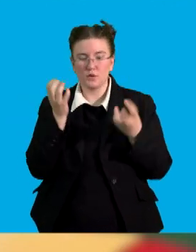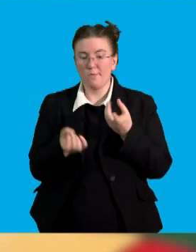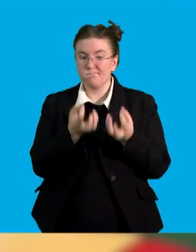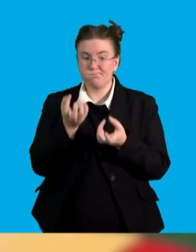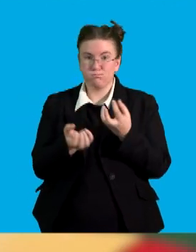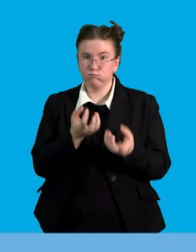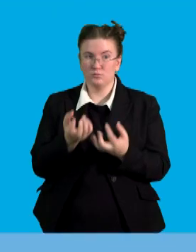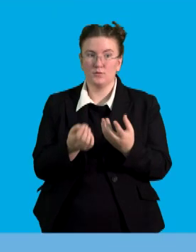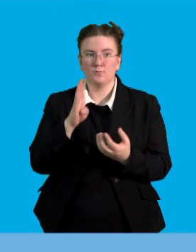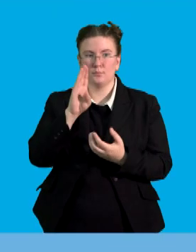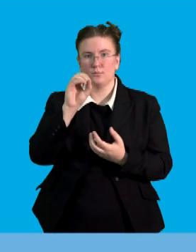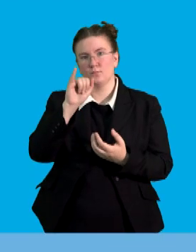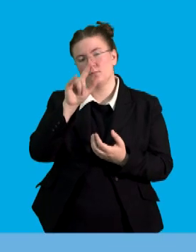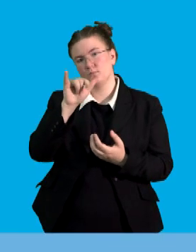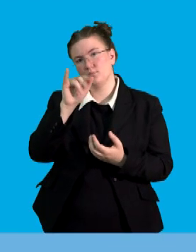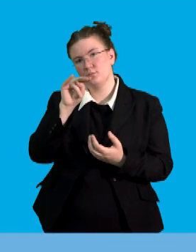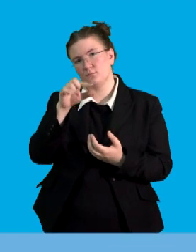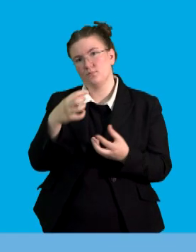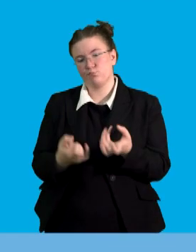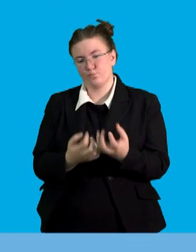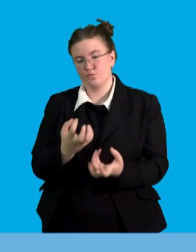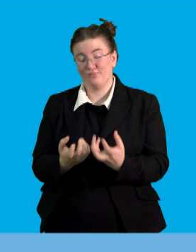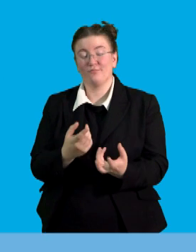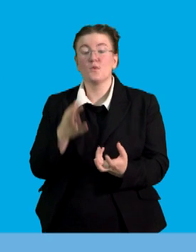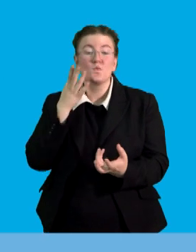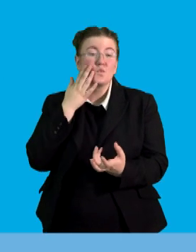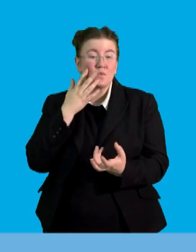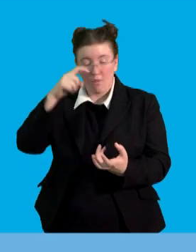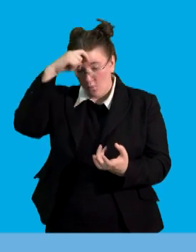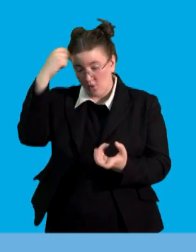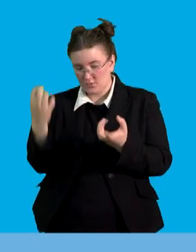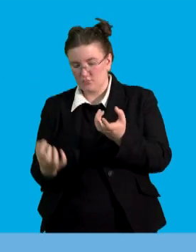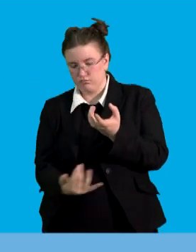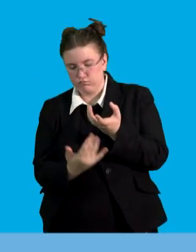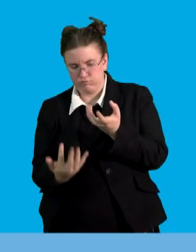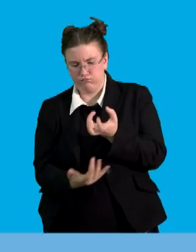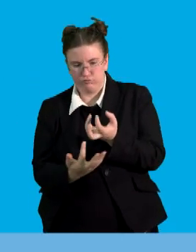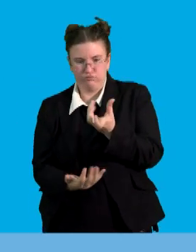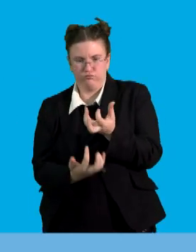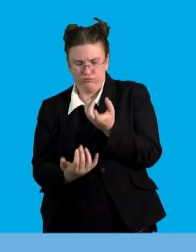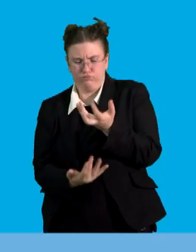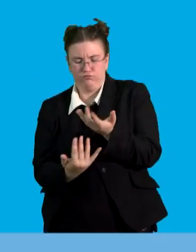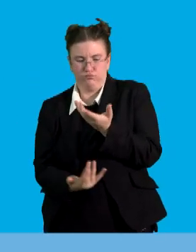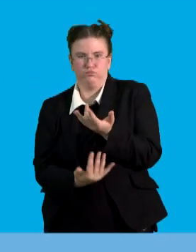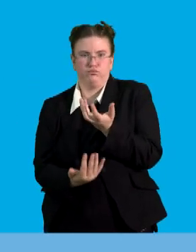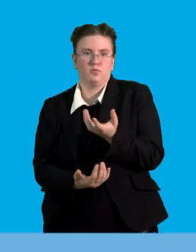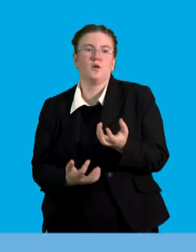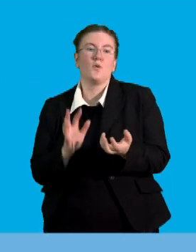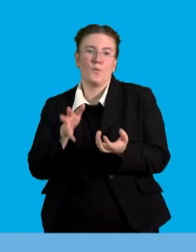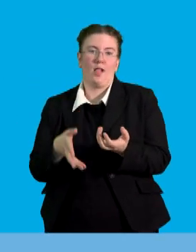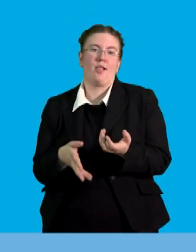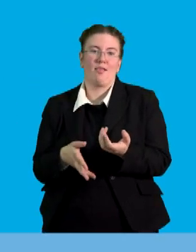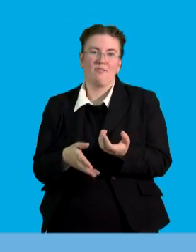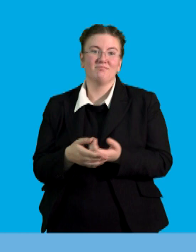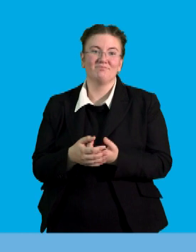boiling. And we know that boiling only happens when a liquid is heated to its boiling point, right? So a chemical